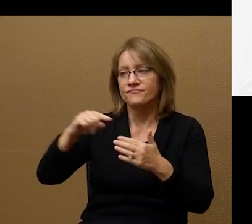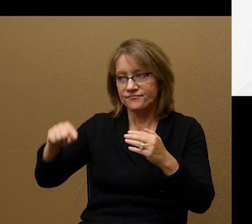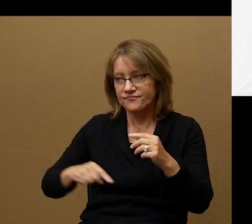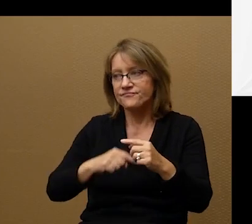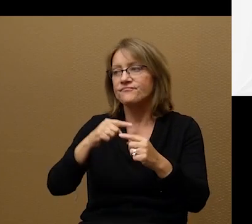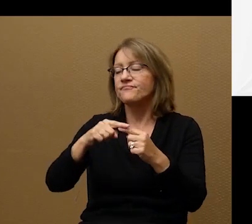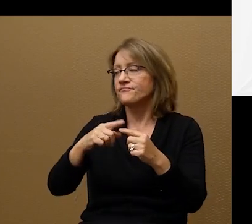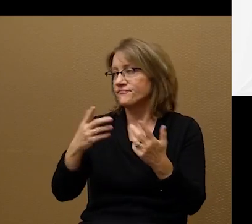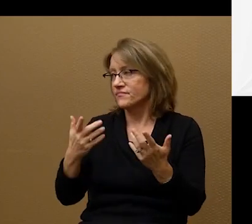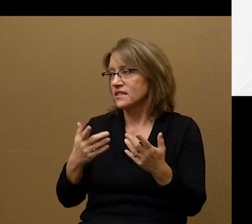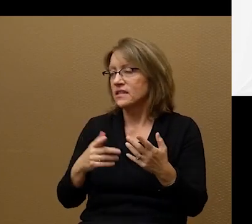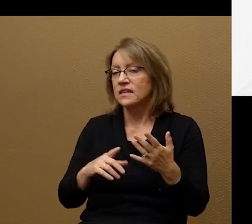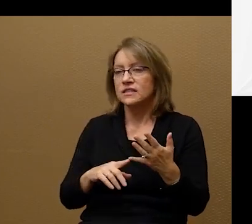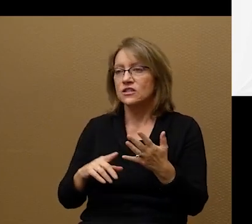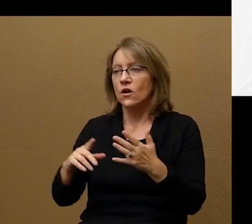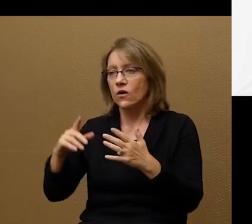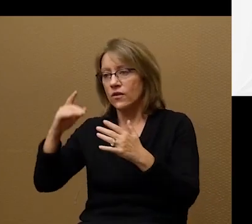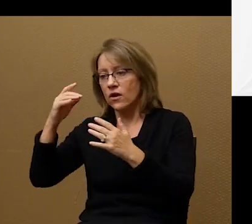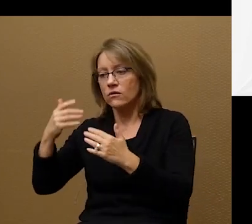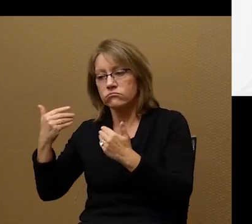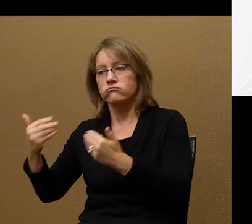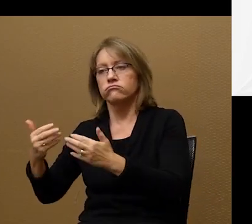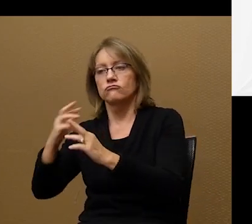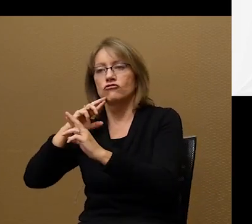their execution of a response